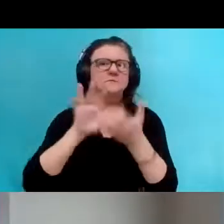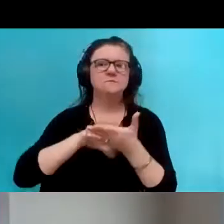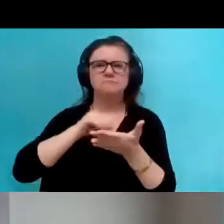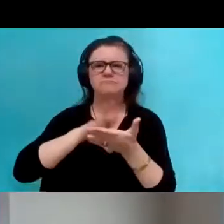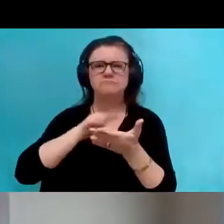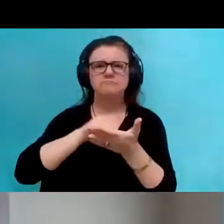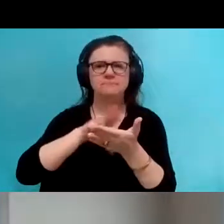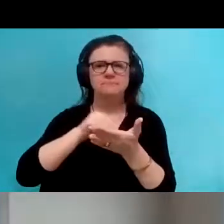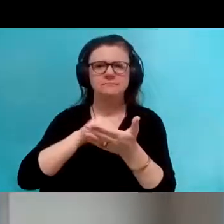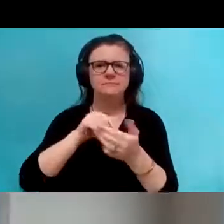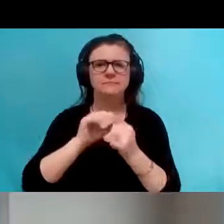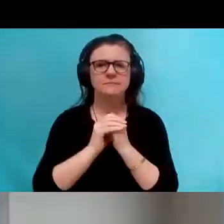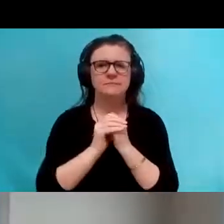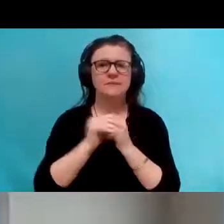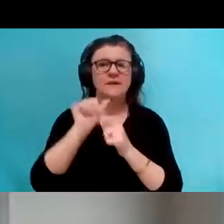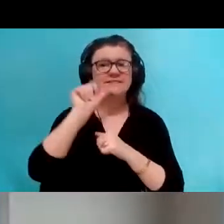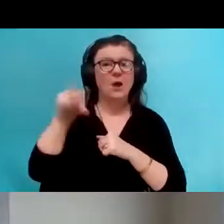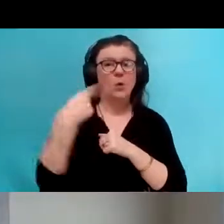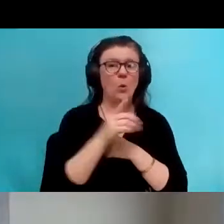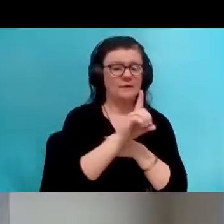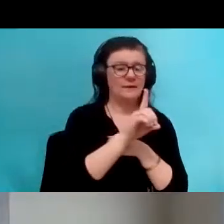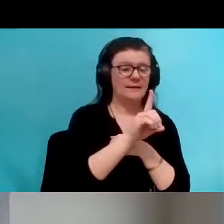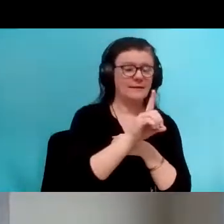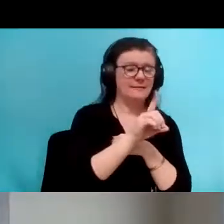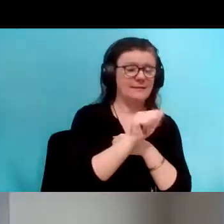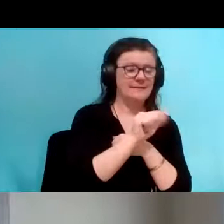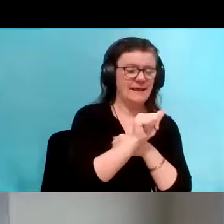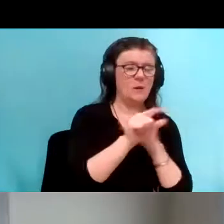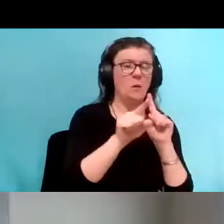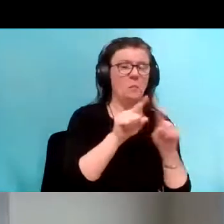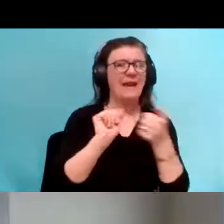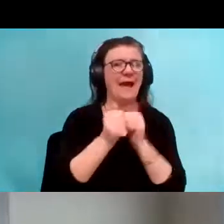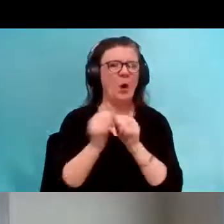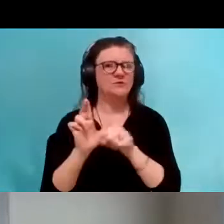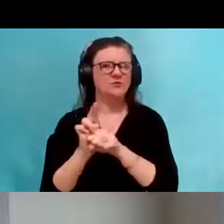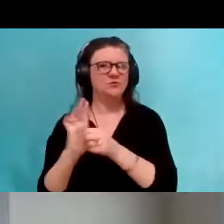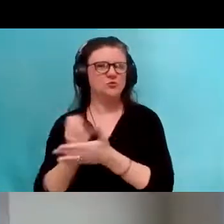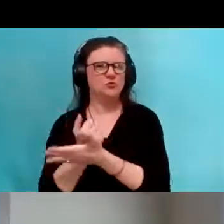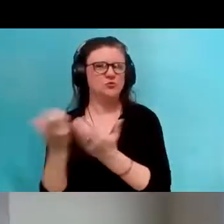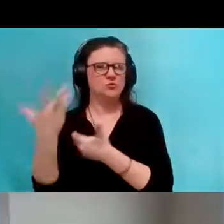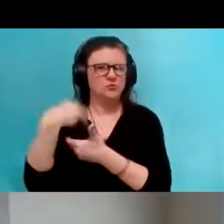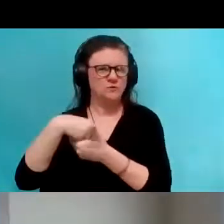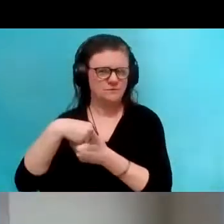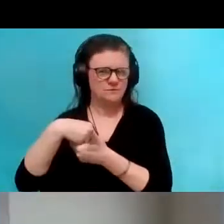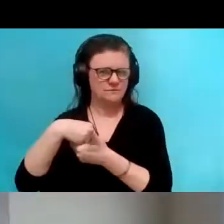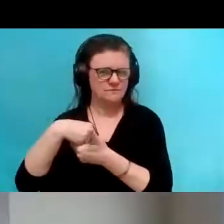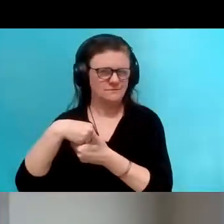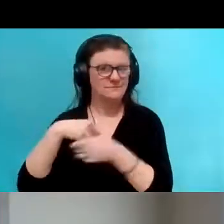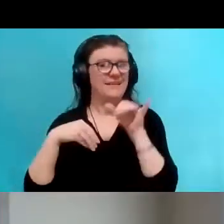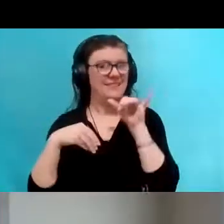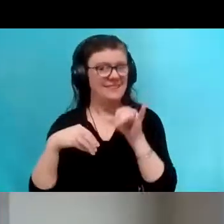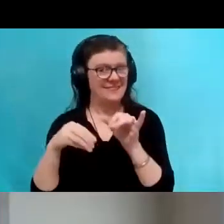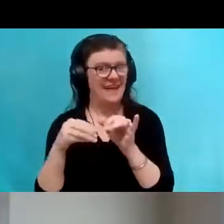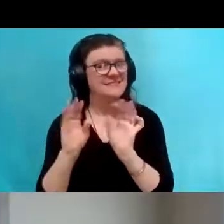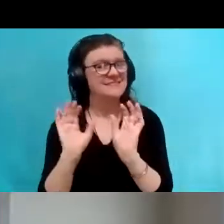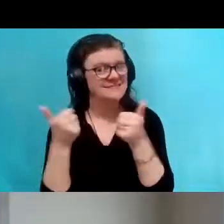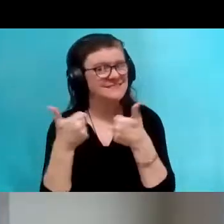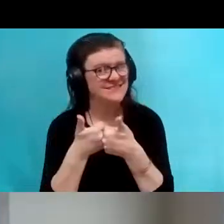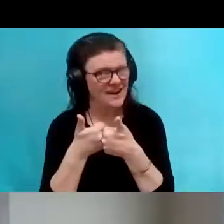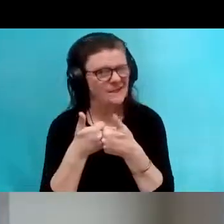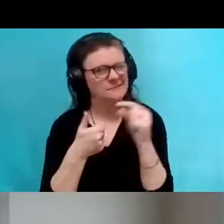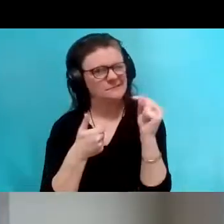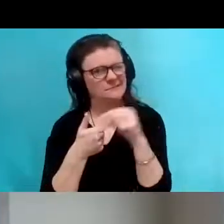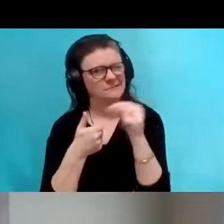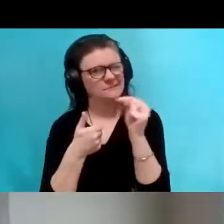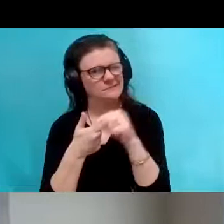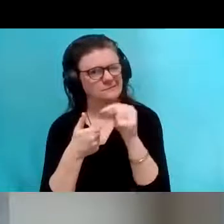just about producing the data, it's also about ensuring how it's used. And that's where I think all of the challenges and the complexities of working in